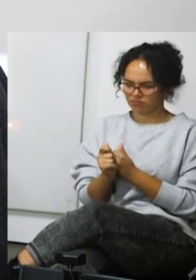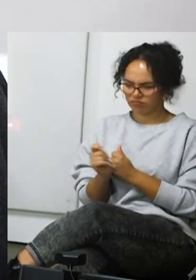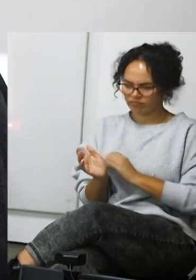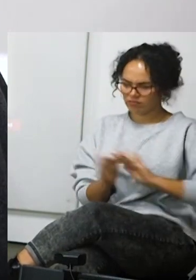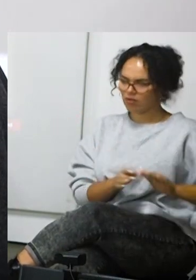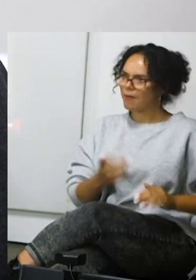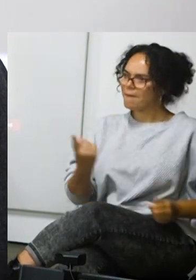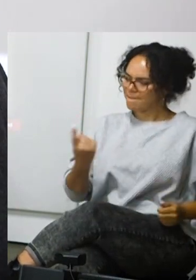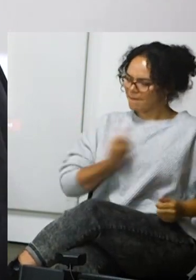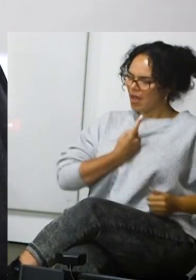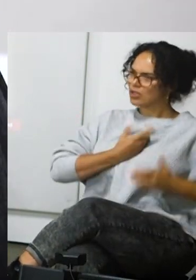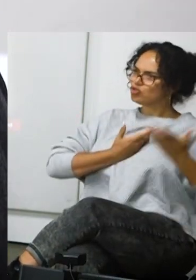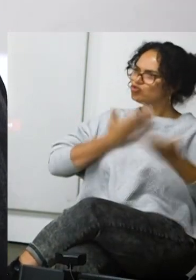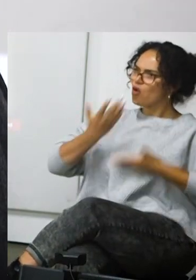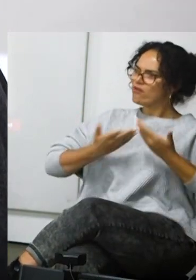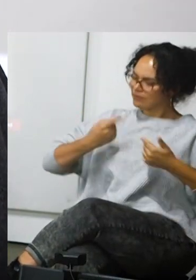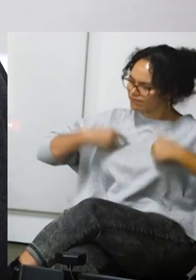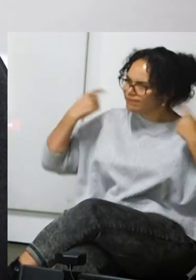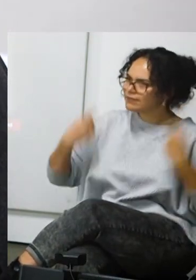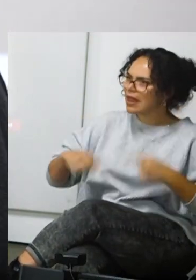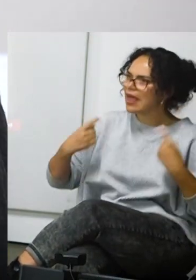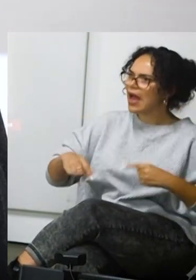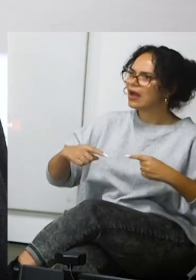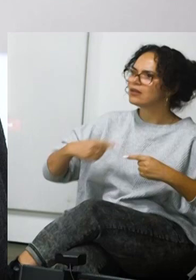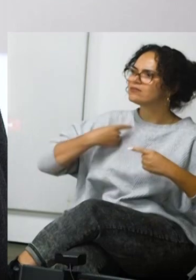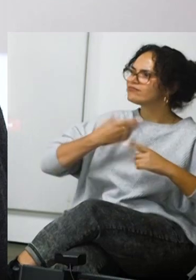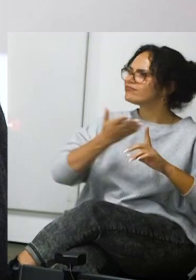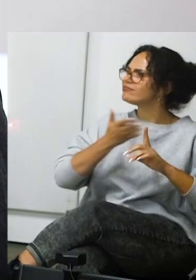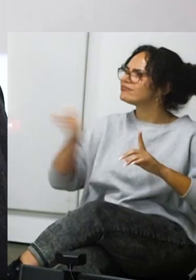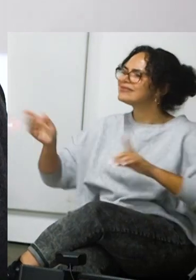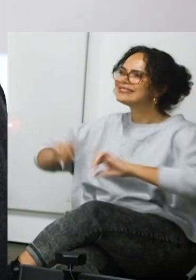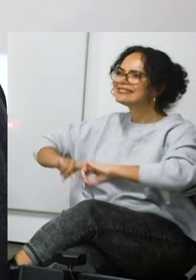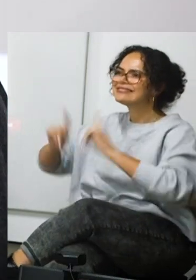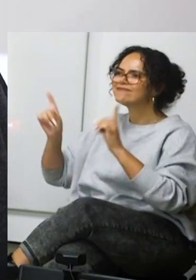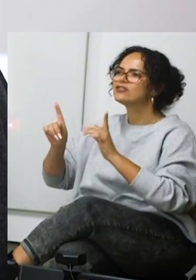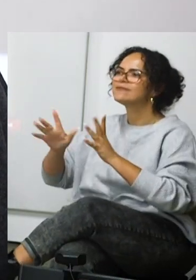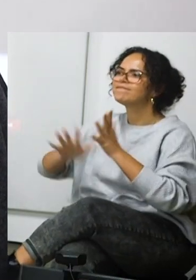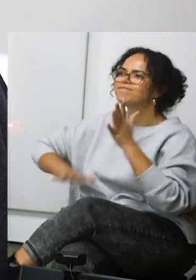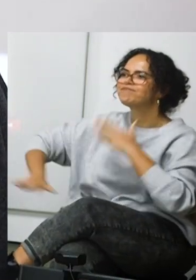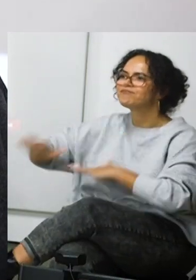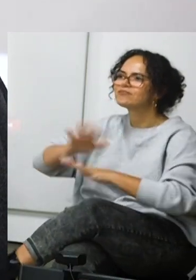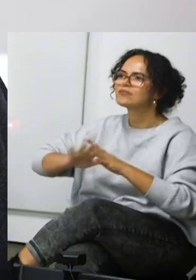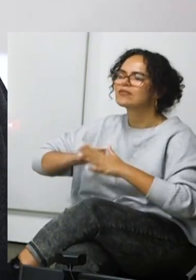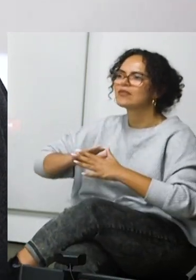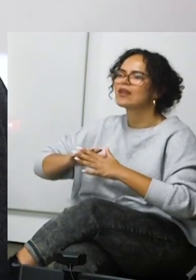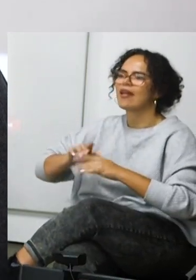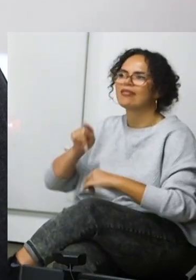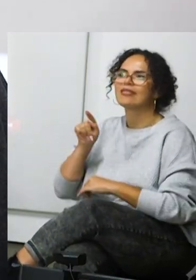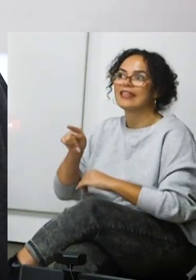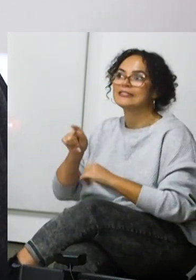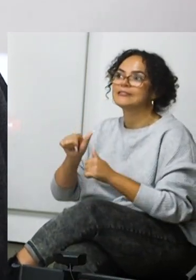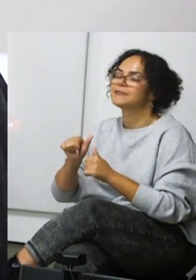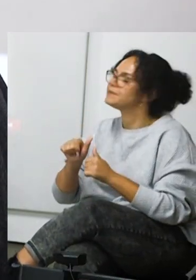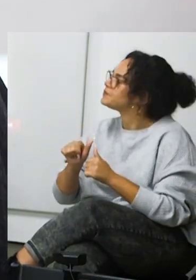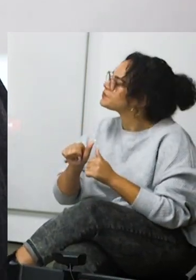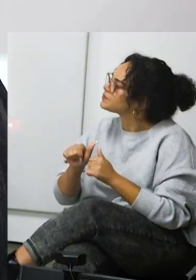stories through, kind of away from that into other types of spaces, can be really generative as a way to unsettle